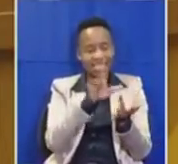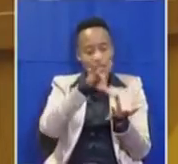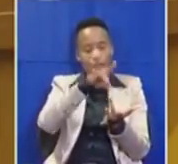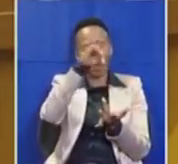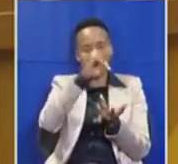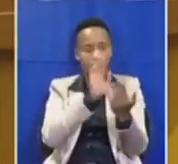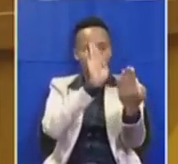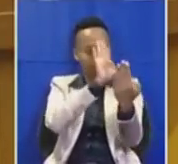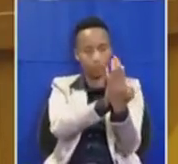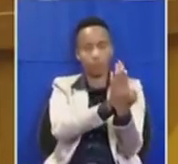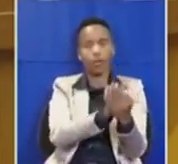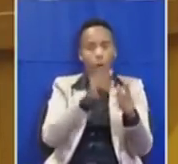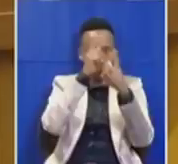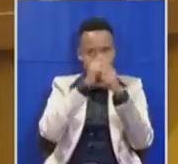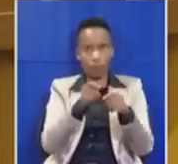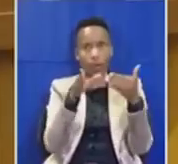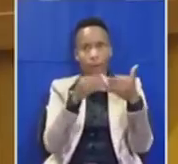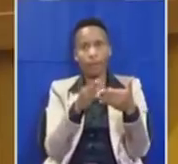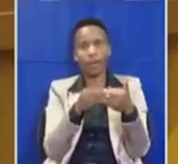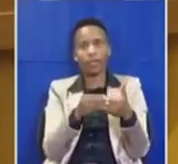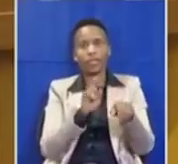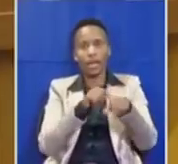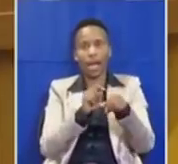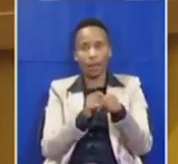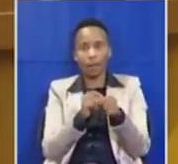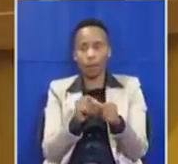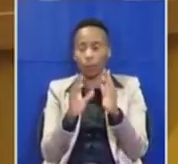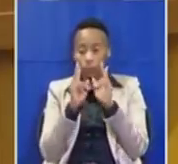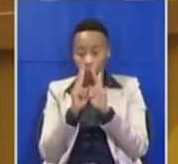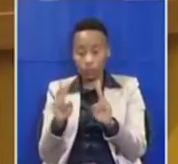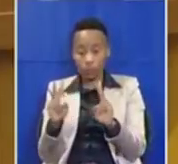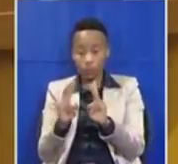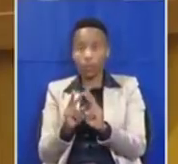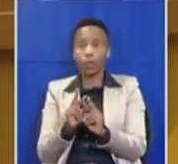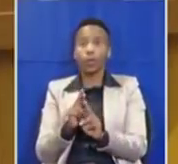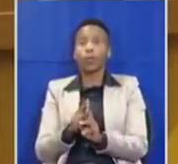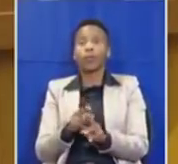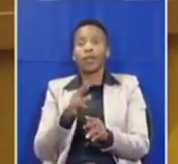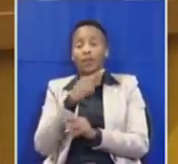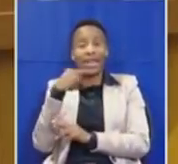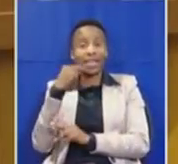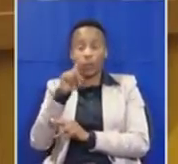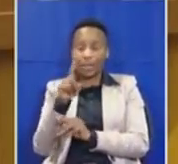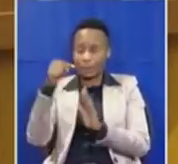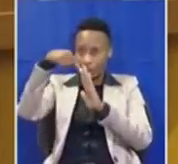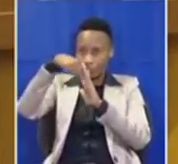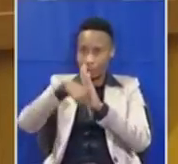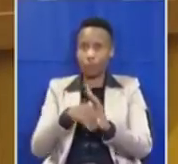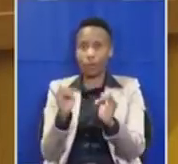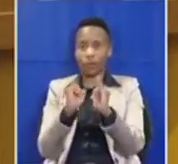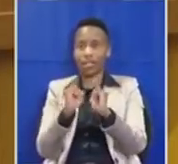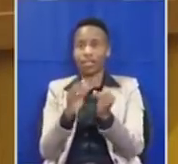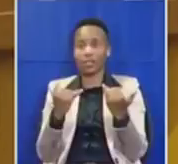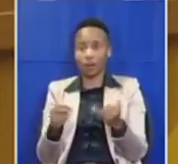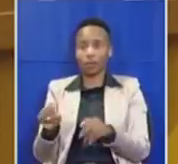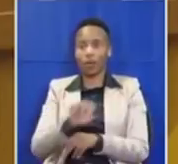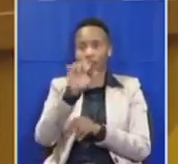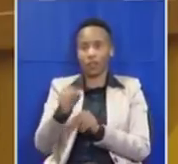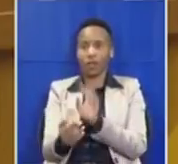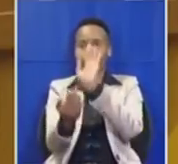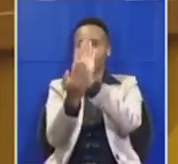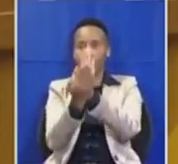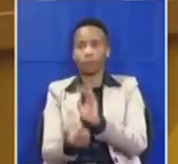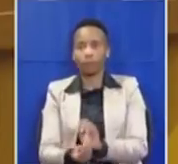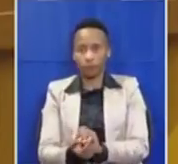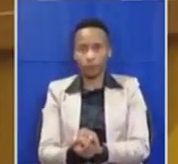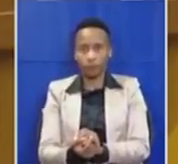honorable members, as we contemplate the reality of this deep crisis that South Africa faces itself on. I'm